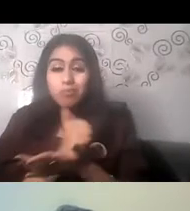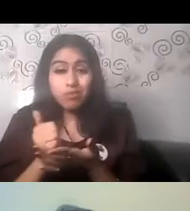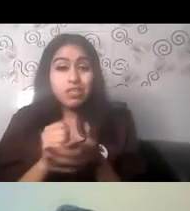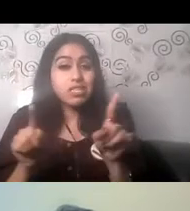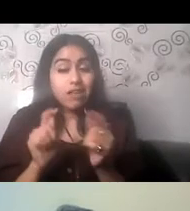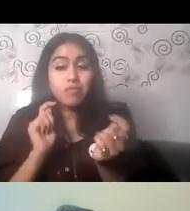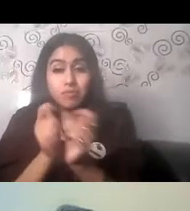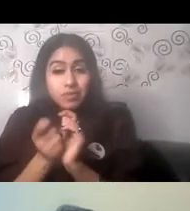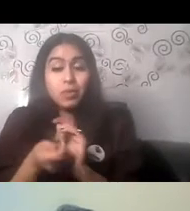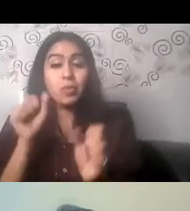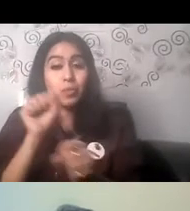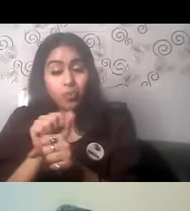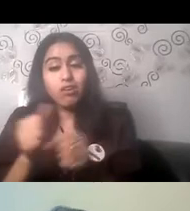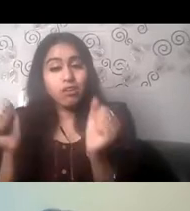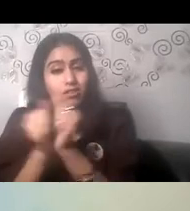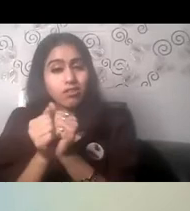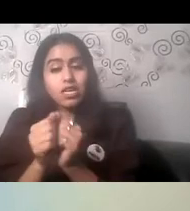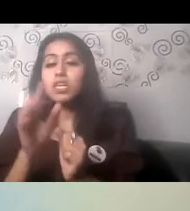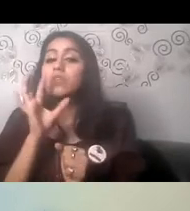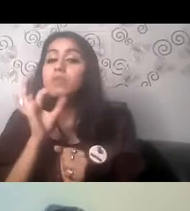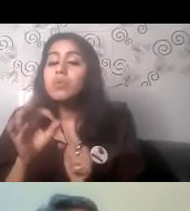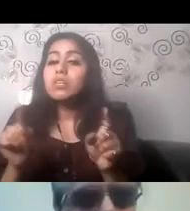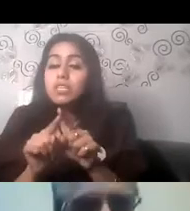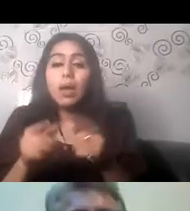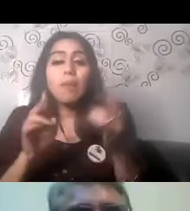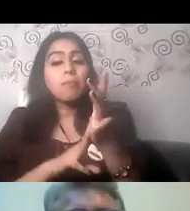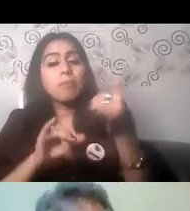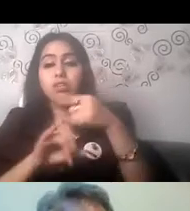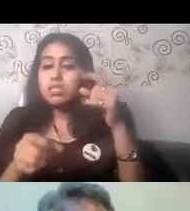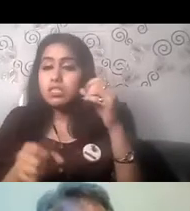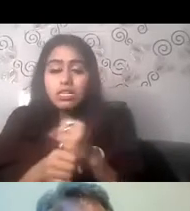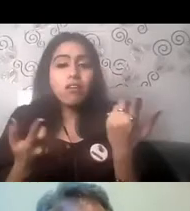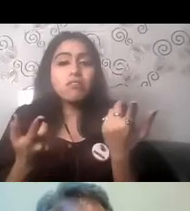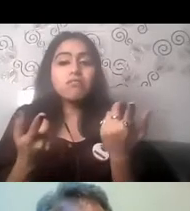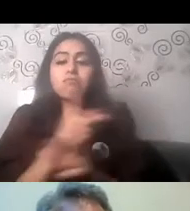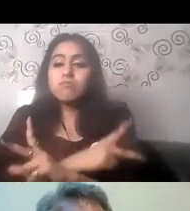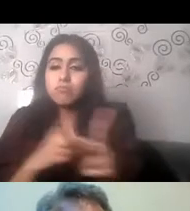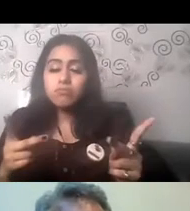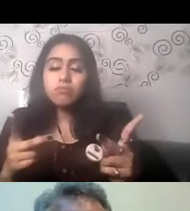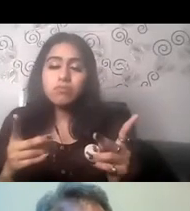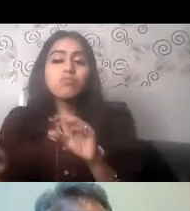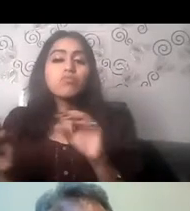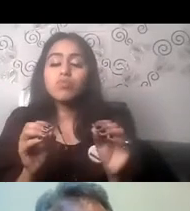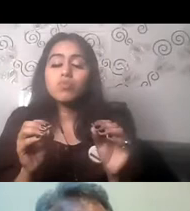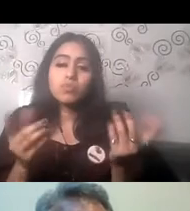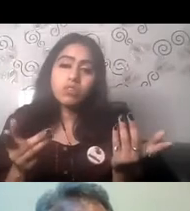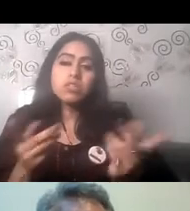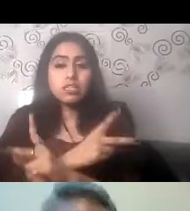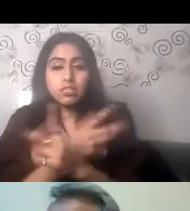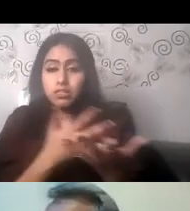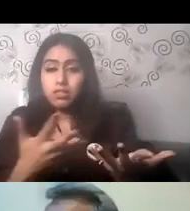communities that we work with and serve. So it's about the messaging, it's about explicit commitments, but it's also